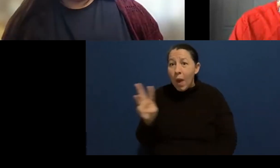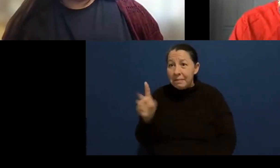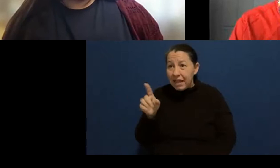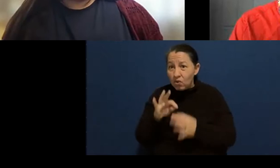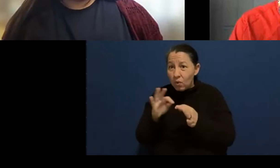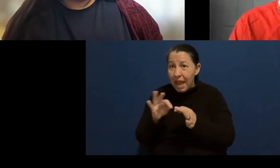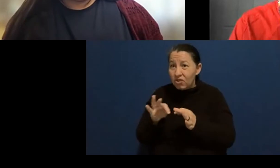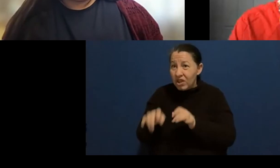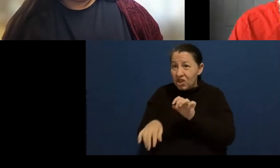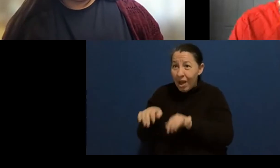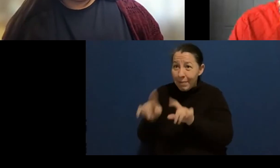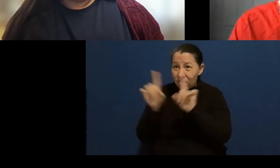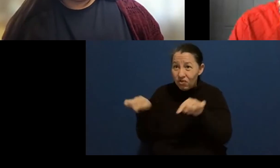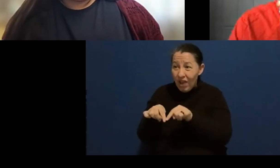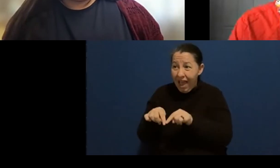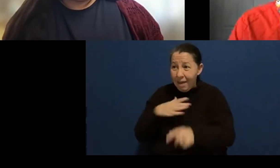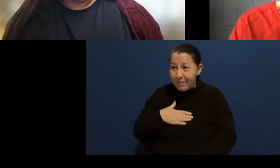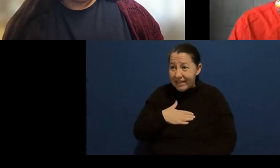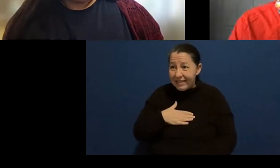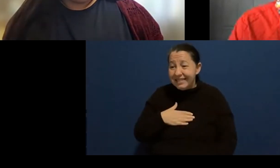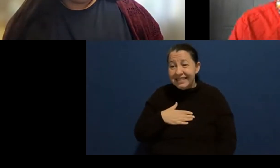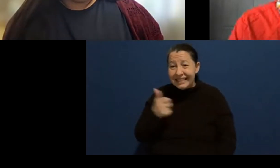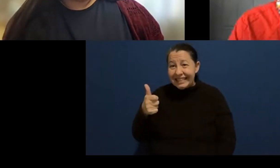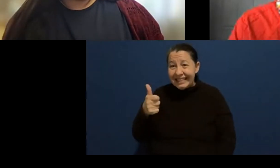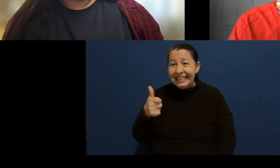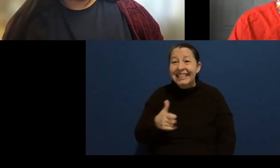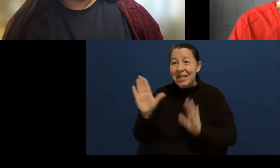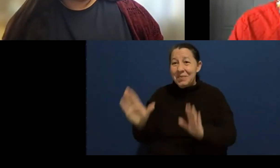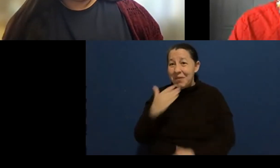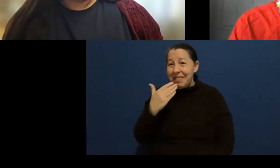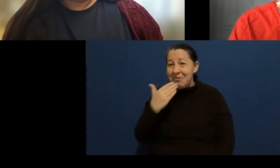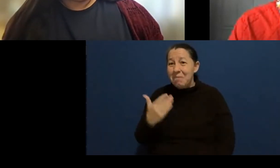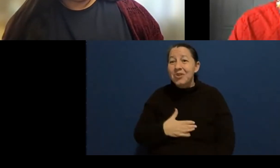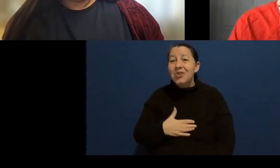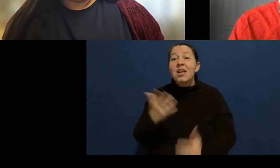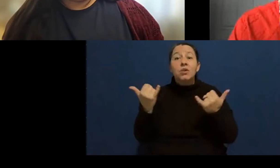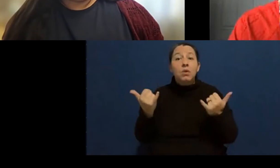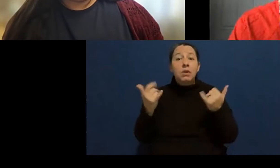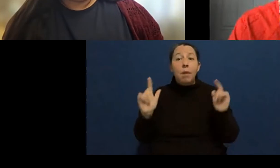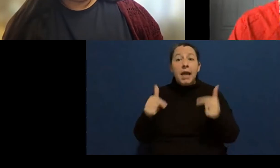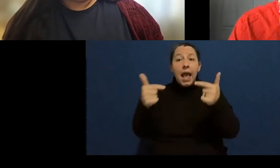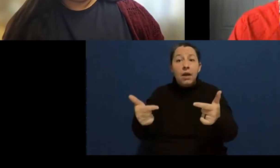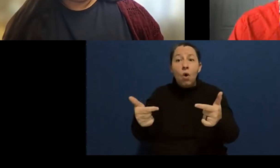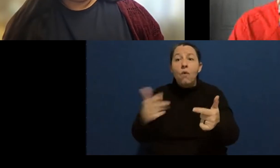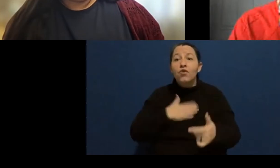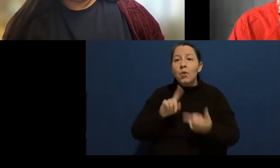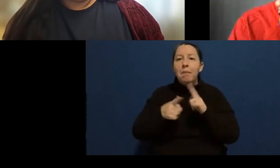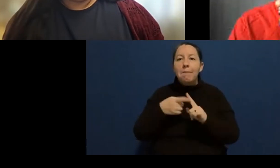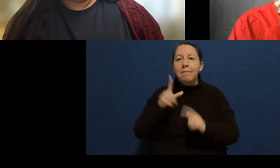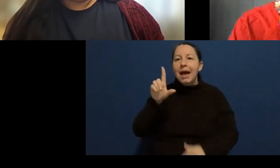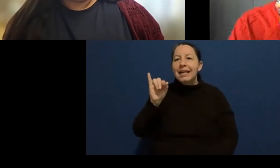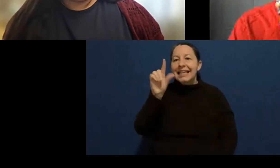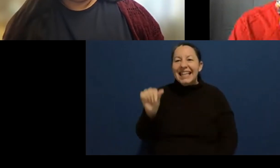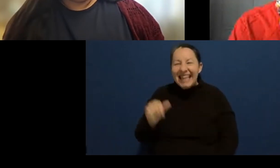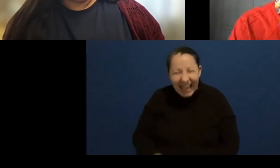be wonderful. But I wanted to say thank you. I'm going to hand it on over to, I was going to say my buddy Linda. I mean, she is my buddy, but